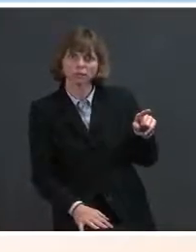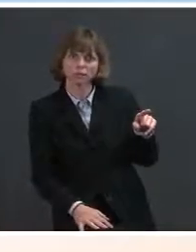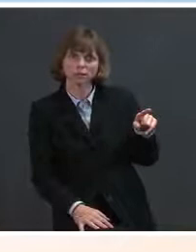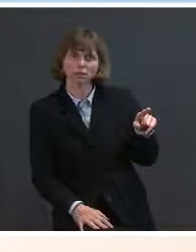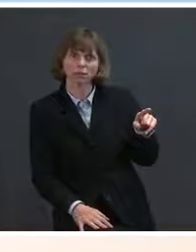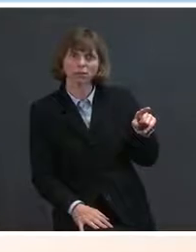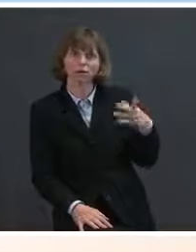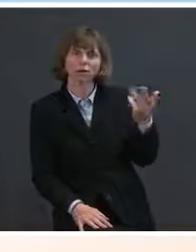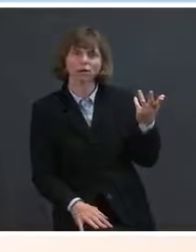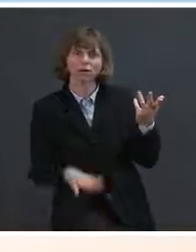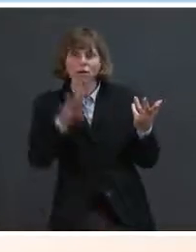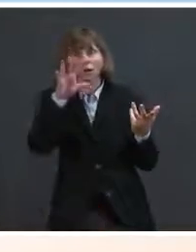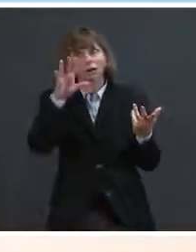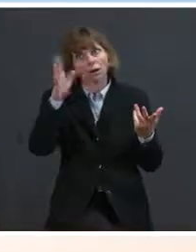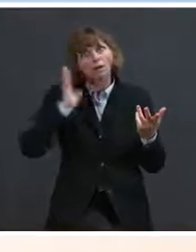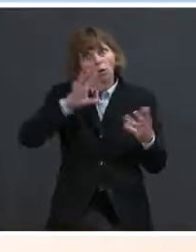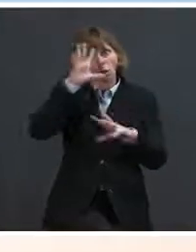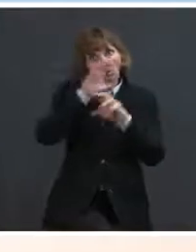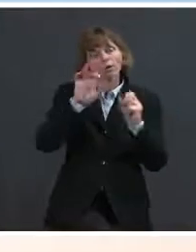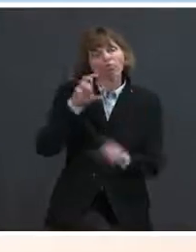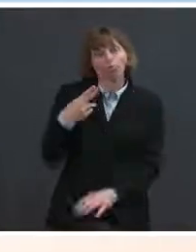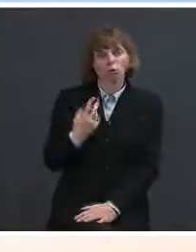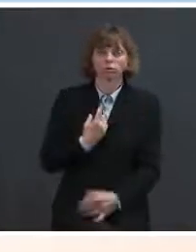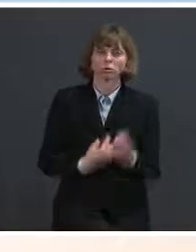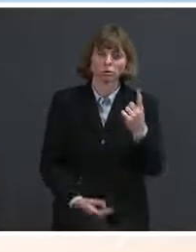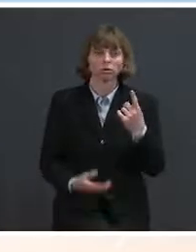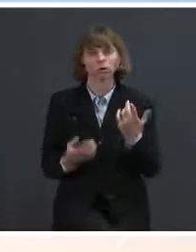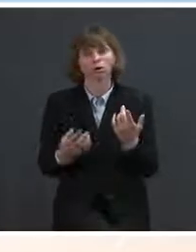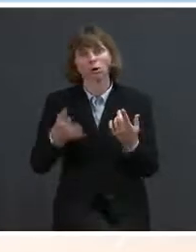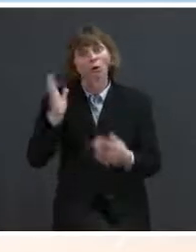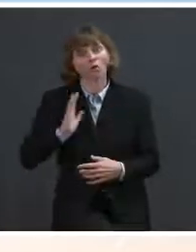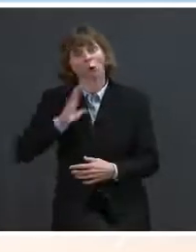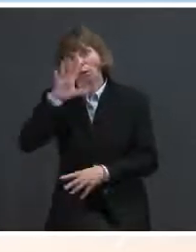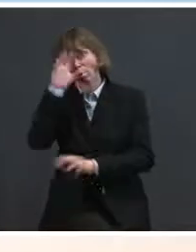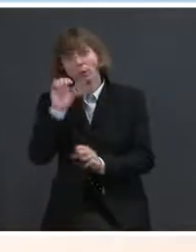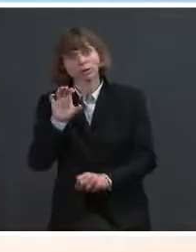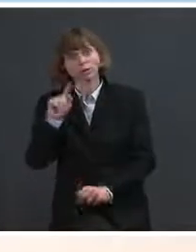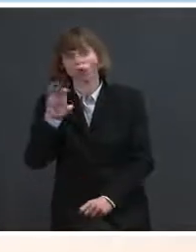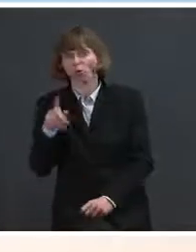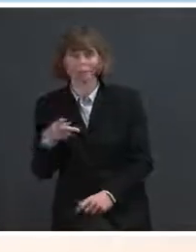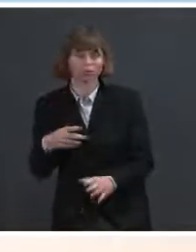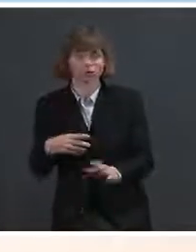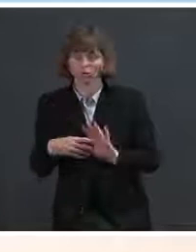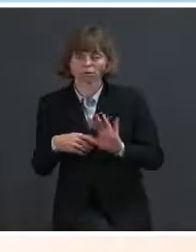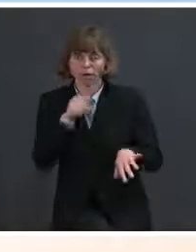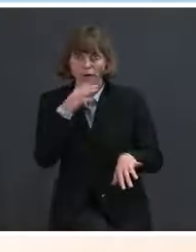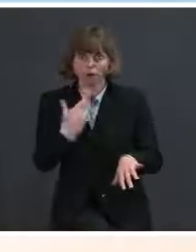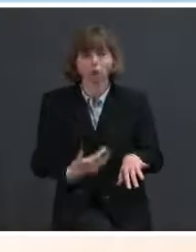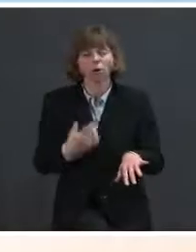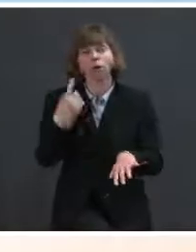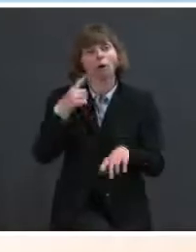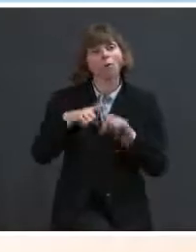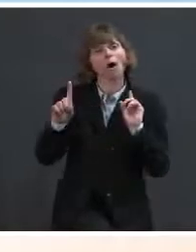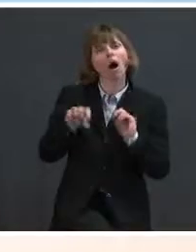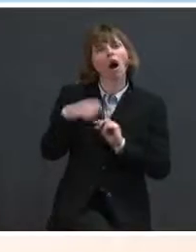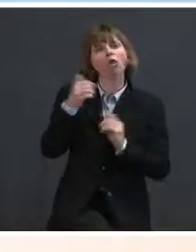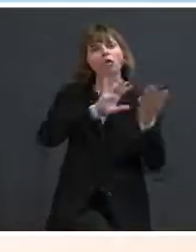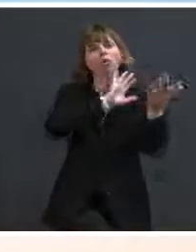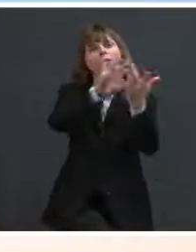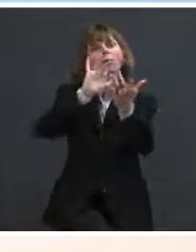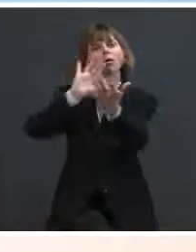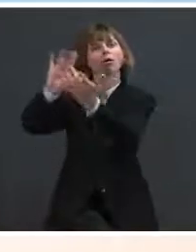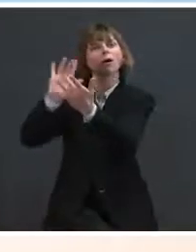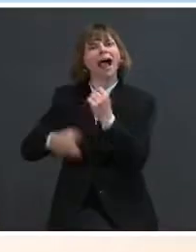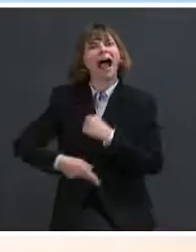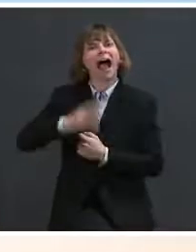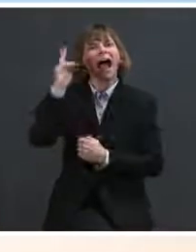President Bush was in it, of course, notably former President Trump was not there. Is there outreach to Trump or to any other high-profile Republicans to